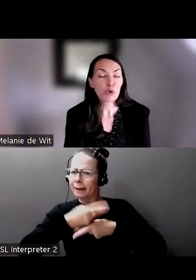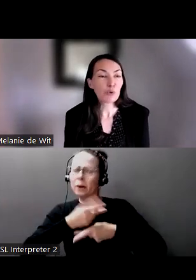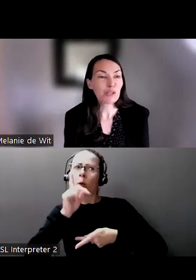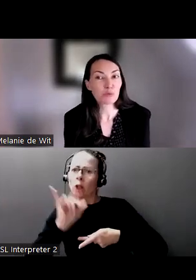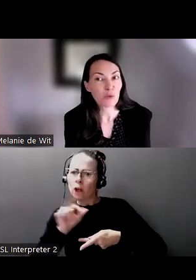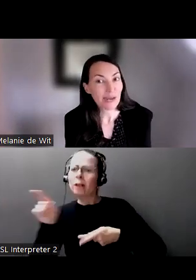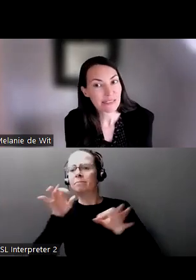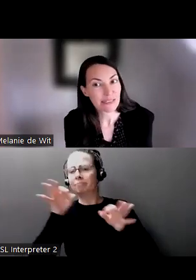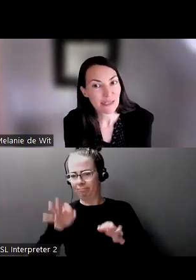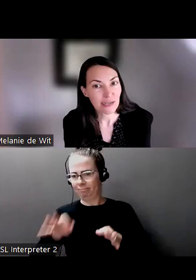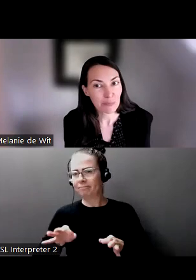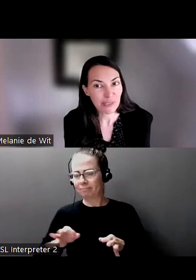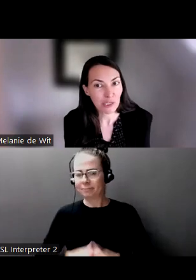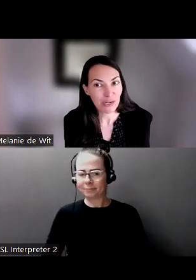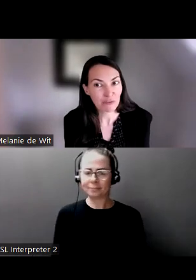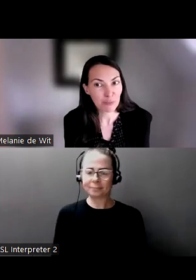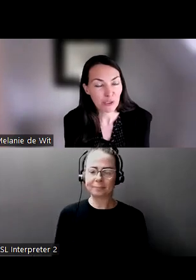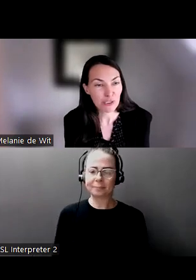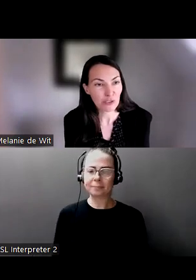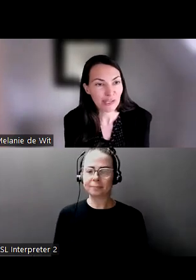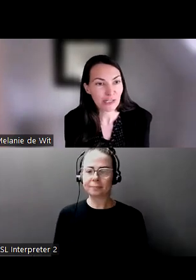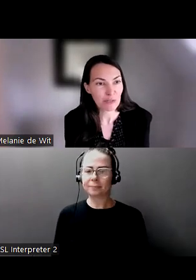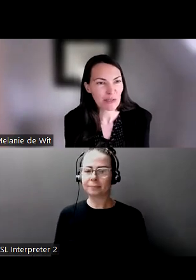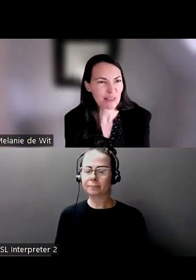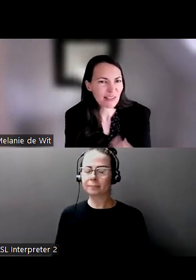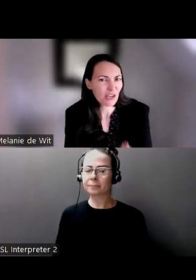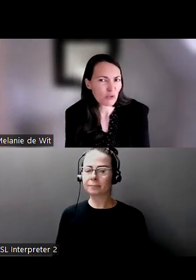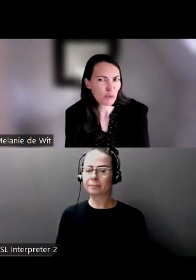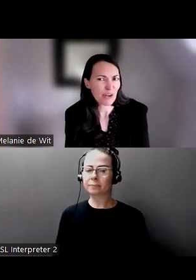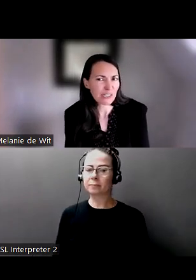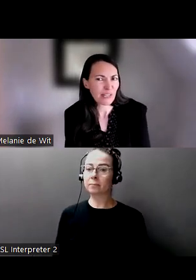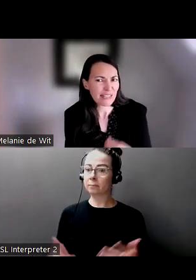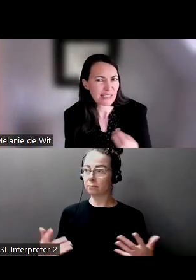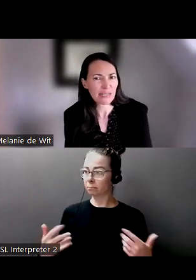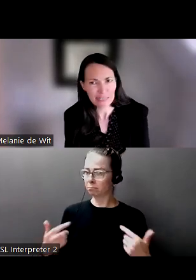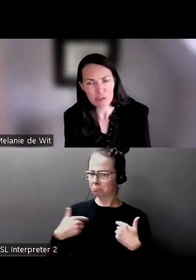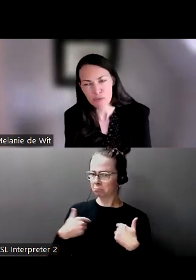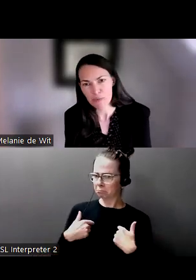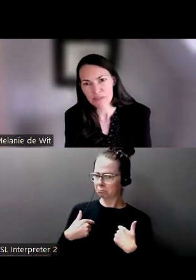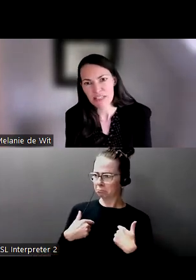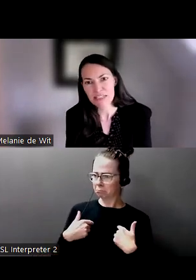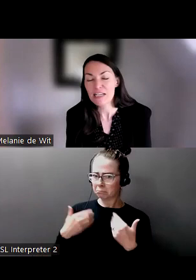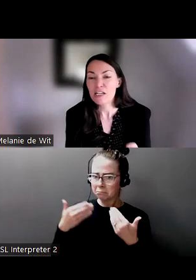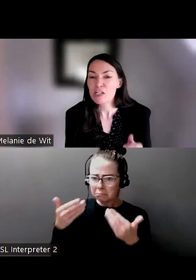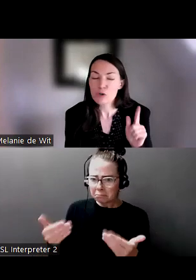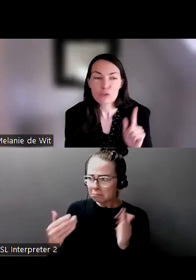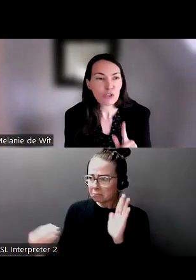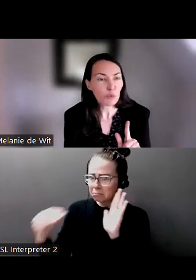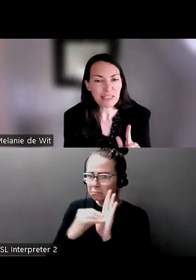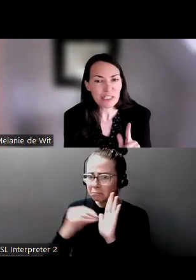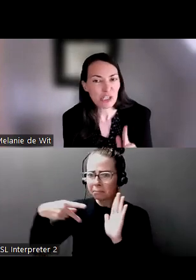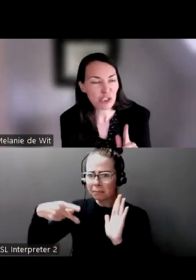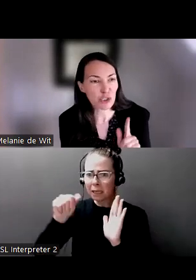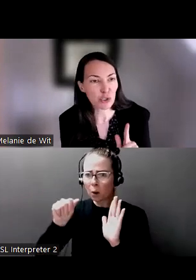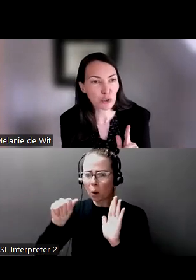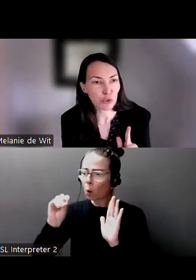So who can write a POA for personal care? You may be thinking, oh, do I need one of these? Am I allowed to write one of these? So